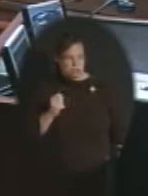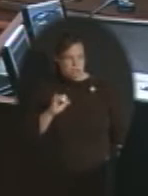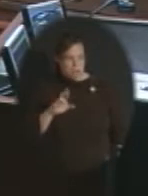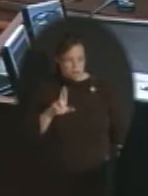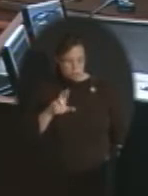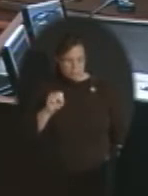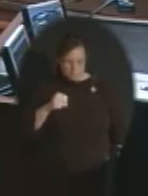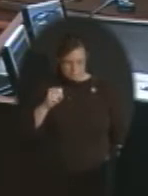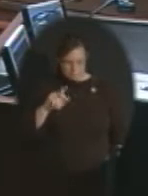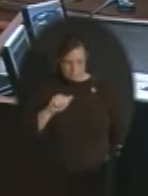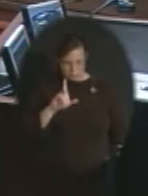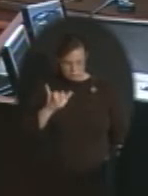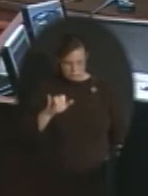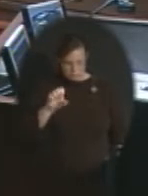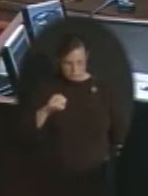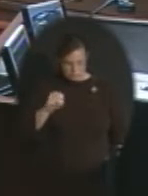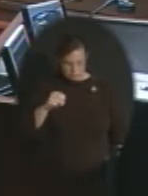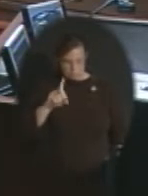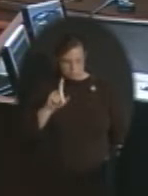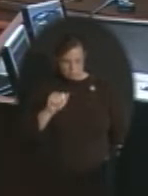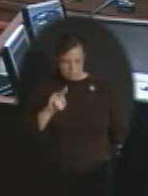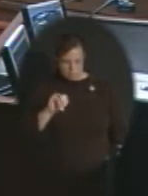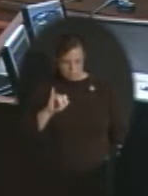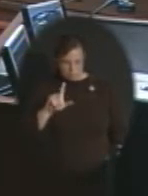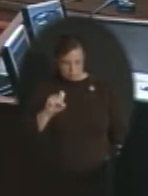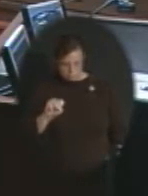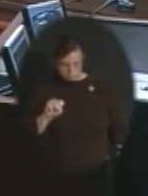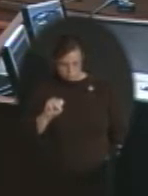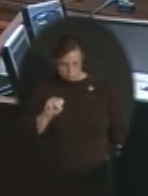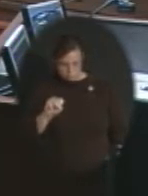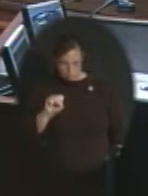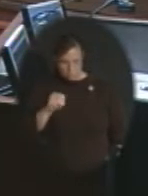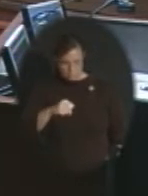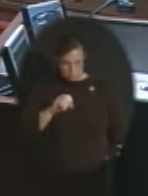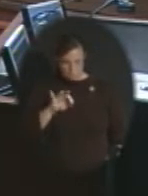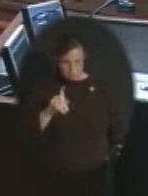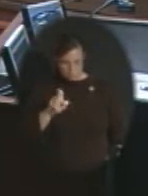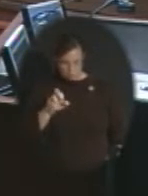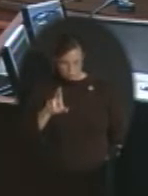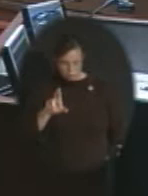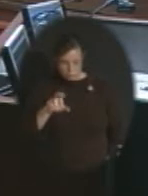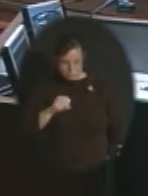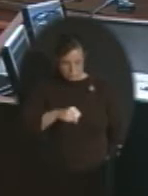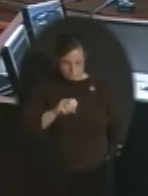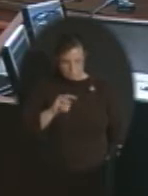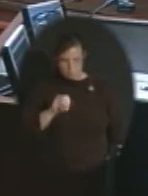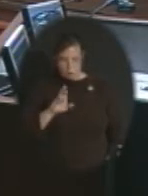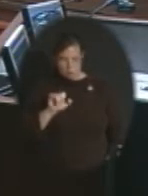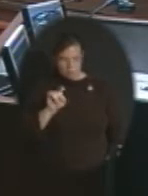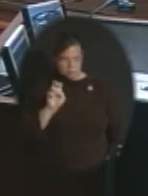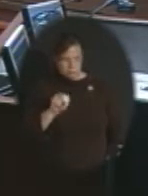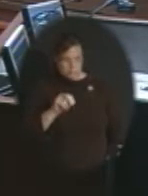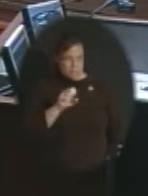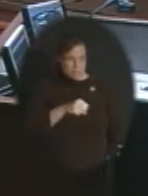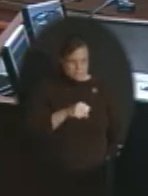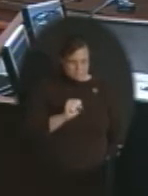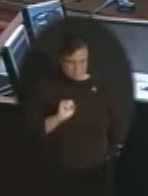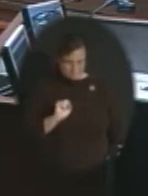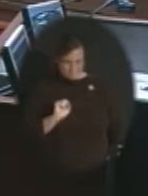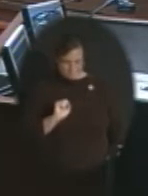Yes. Ms. Ashley, Yes. Dr. Daniels. Yes. Mrs. Felter, Yes. Mrs. Martin. Yes.